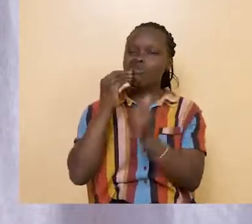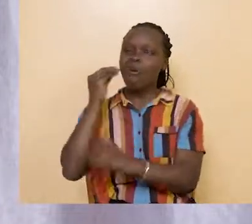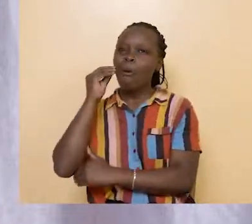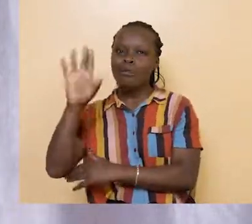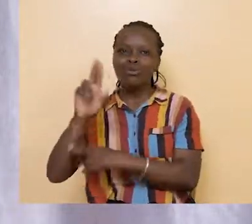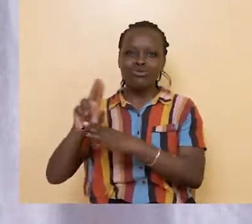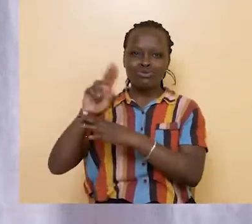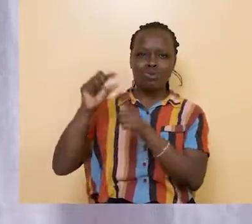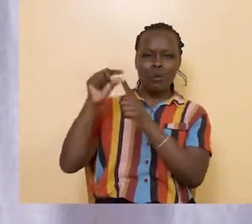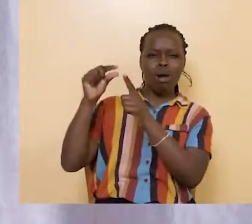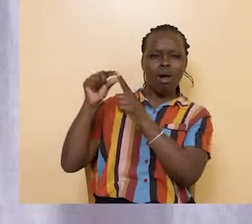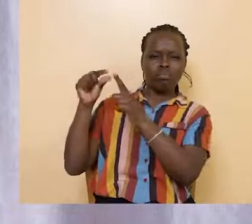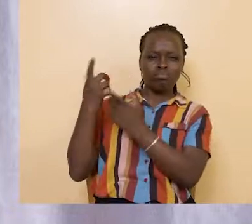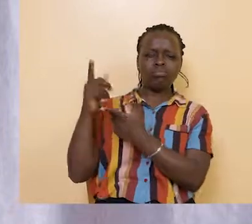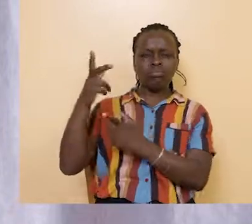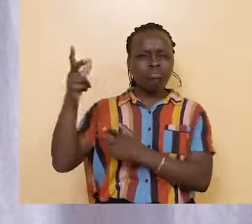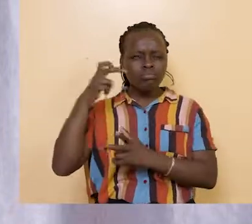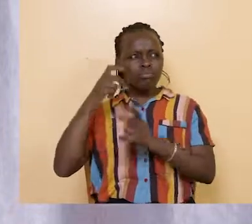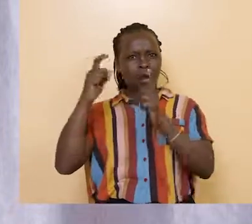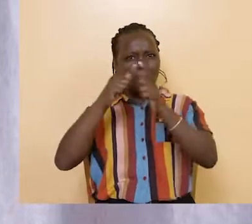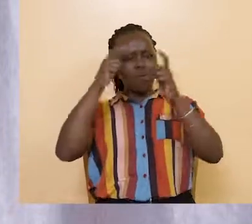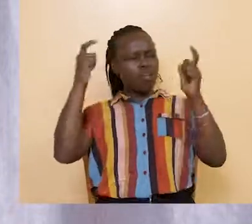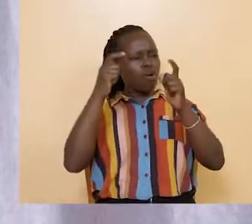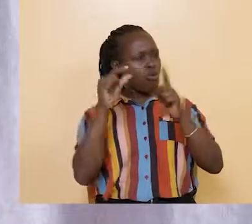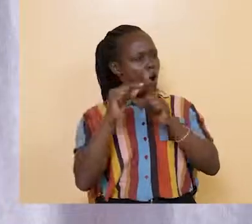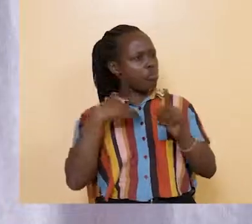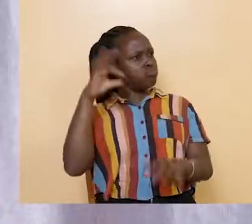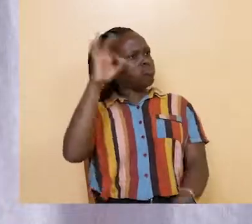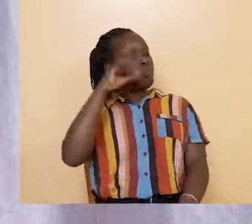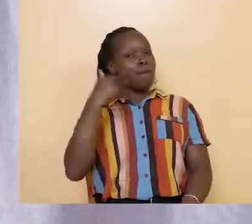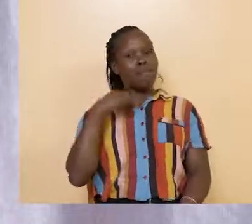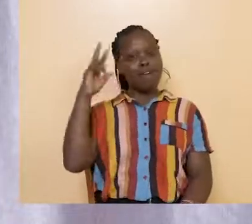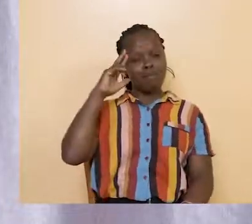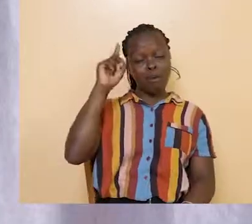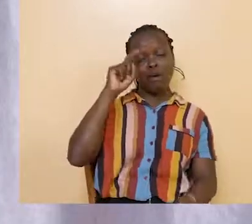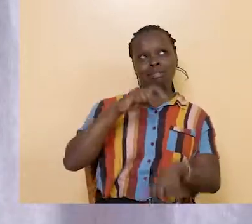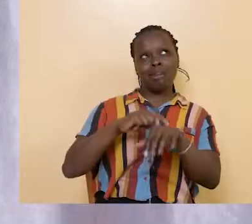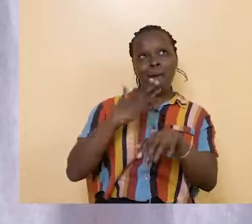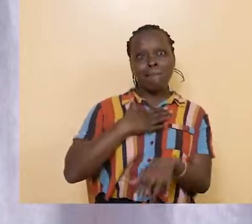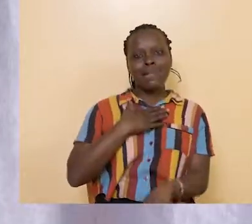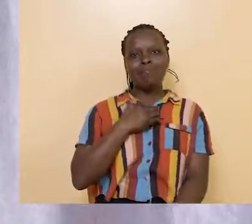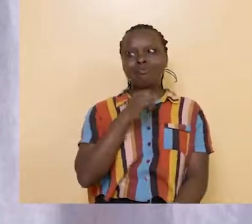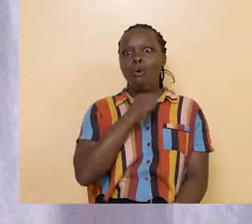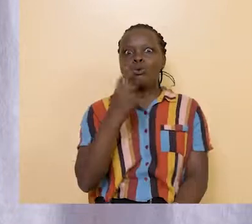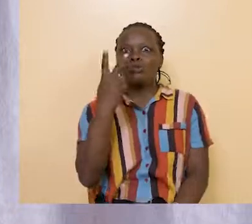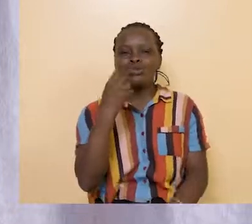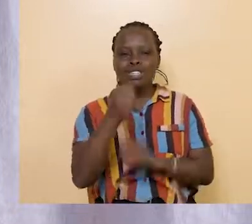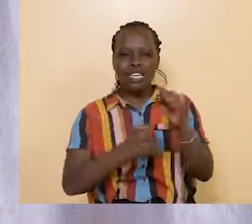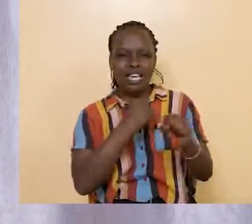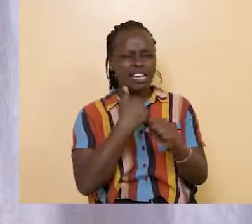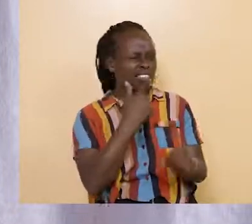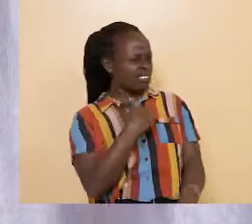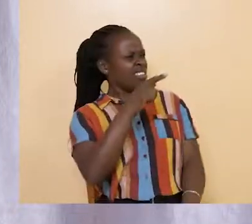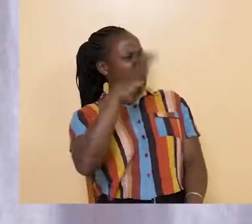your vocabulary, their vocabulary, and you hear them using big words, I remember the first time my two-year-old said, "Mama, is that the